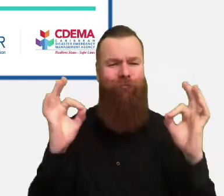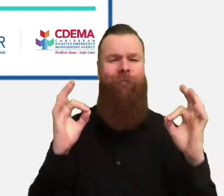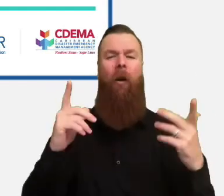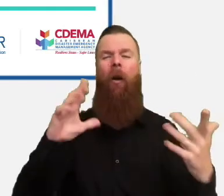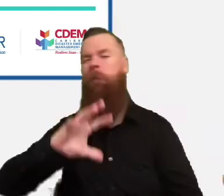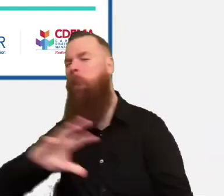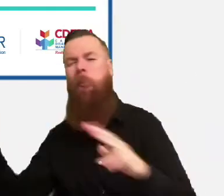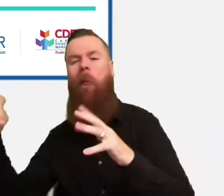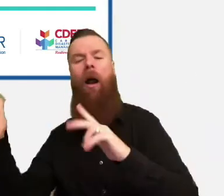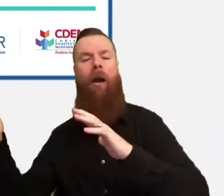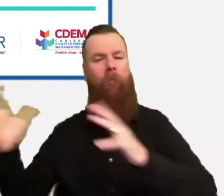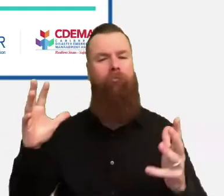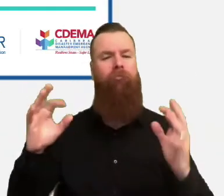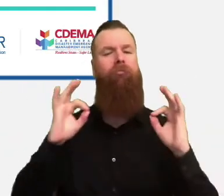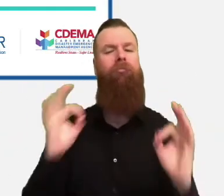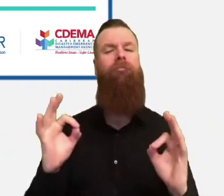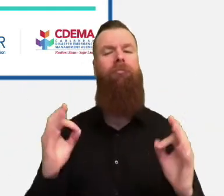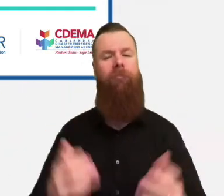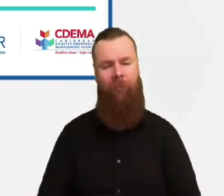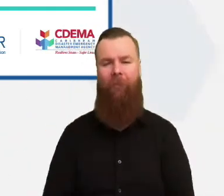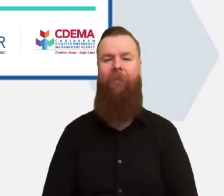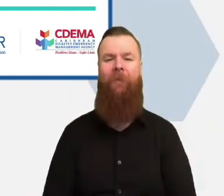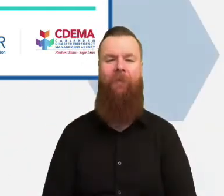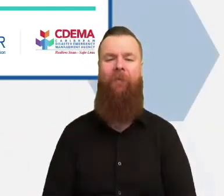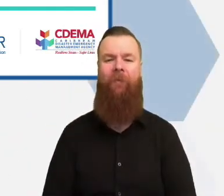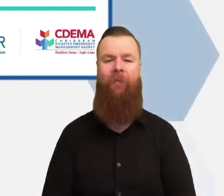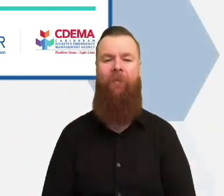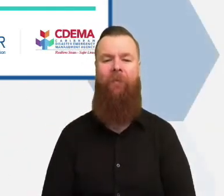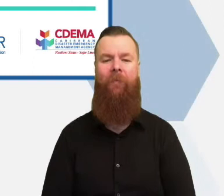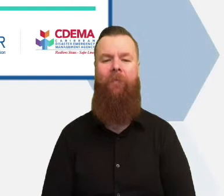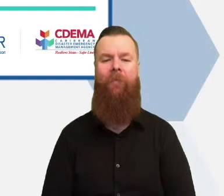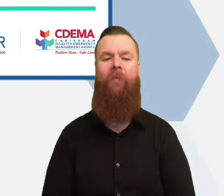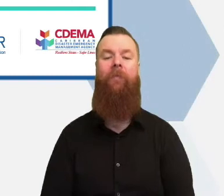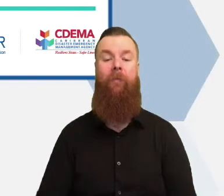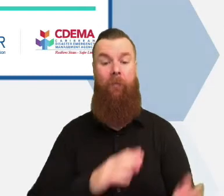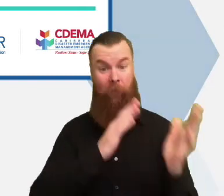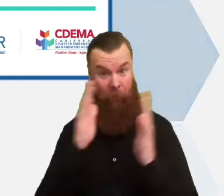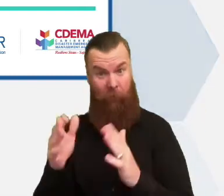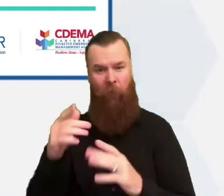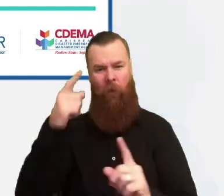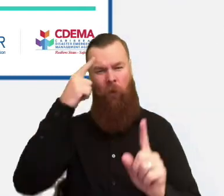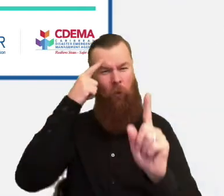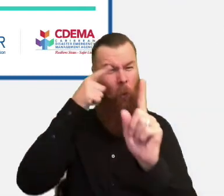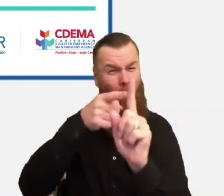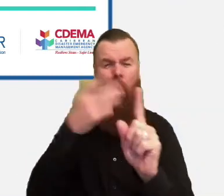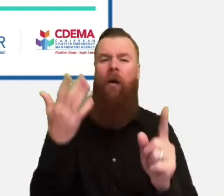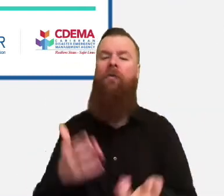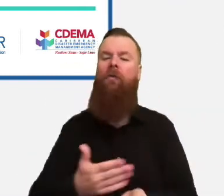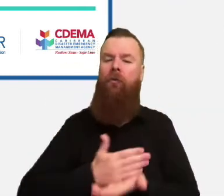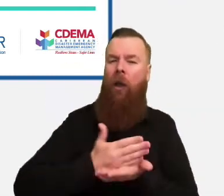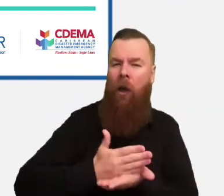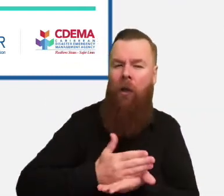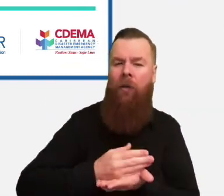show you shared. The goal here is to share information and expertise so that we have coordinated benefits.